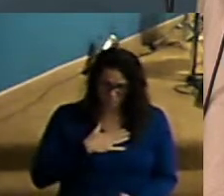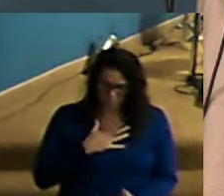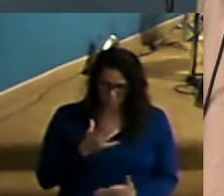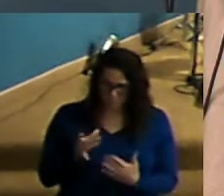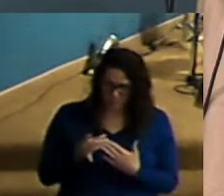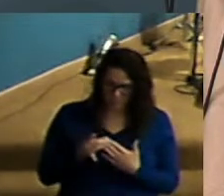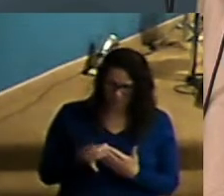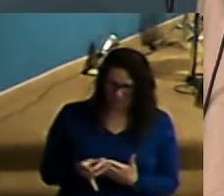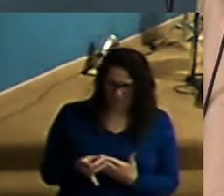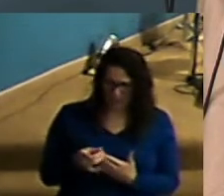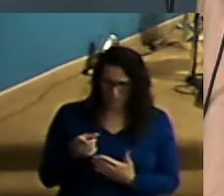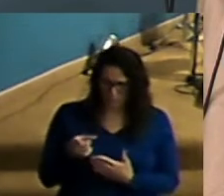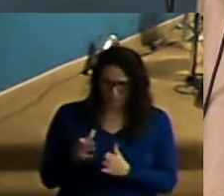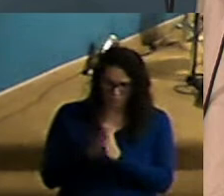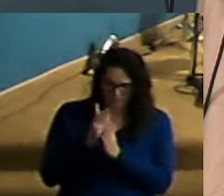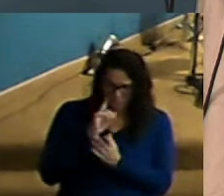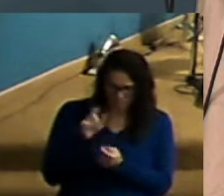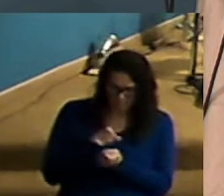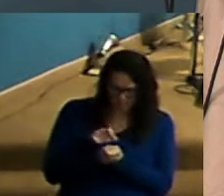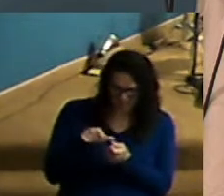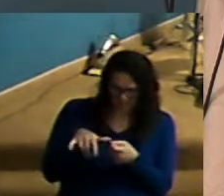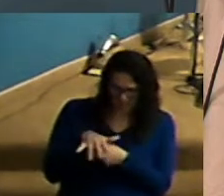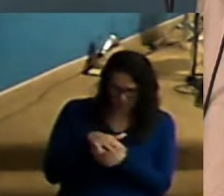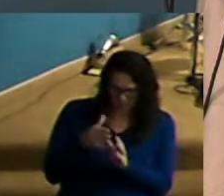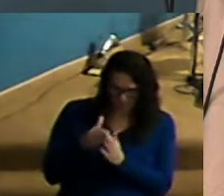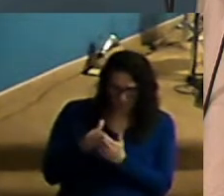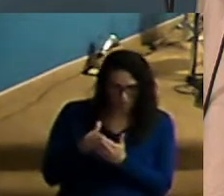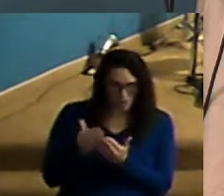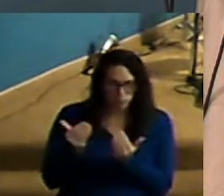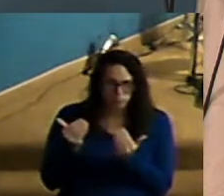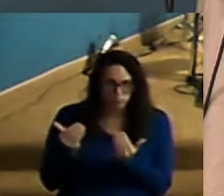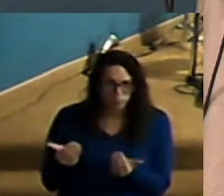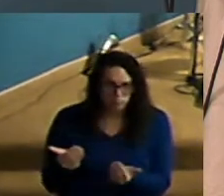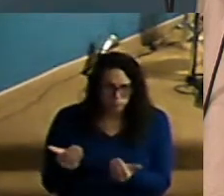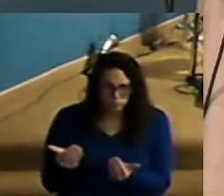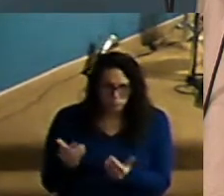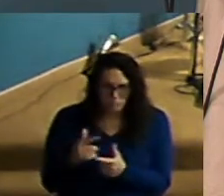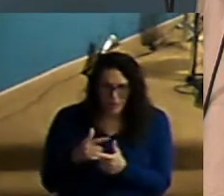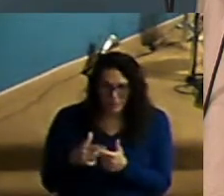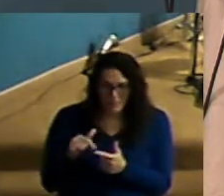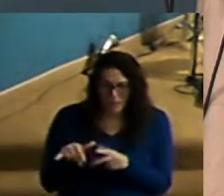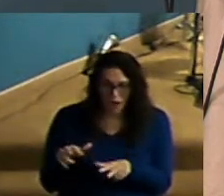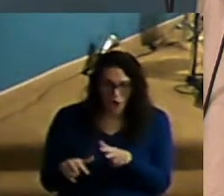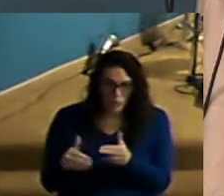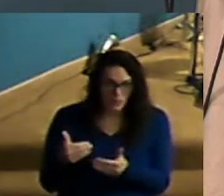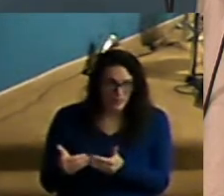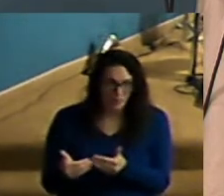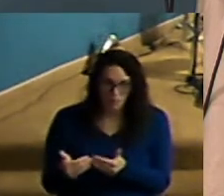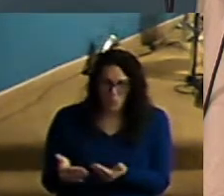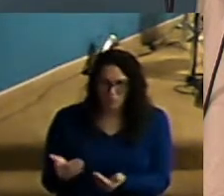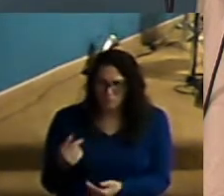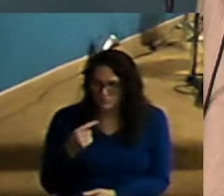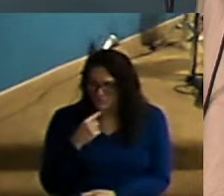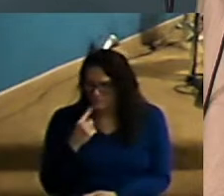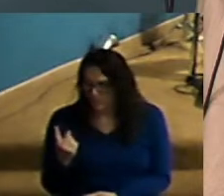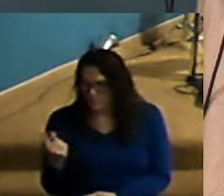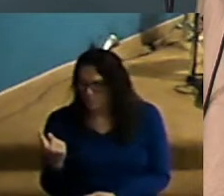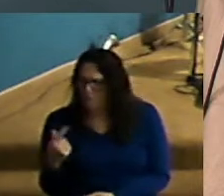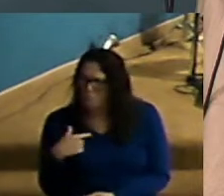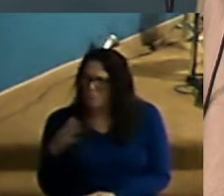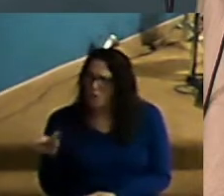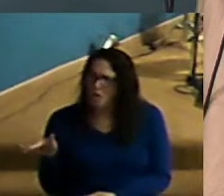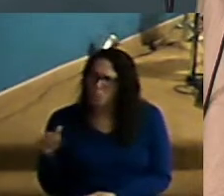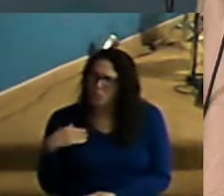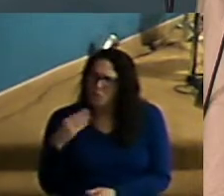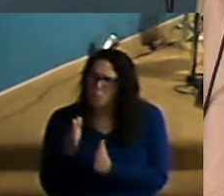your community, go for it. And then take the awkward step to just tell someone about it. Hey, I'm going to be praying for